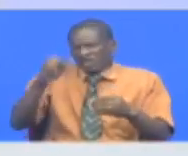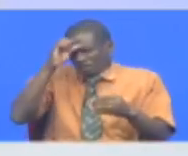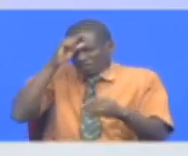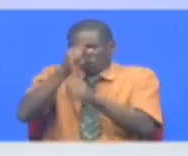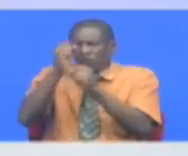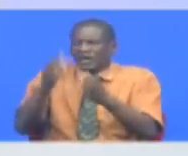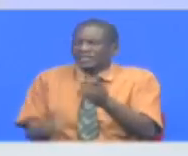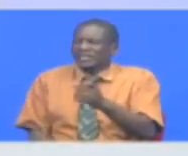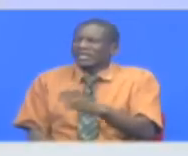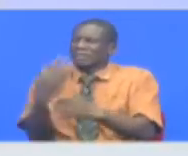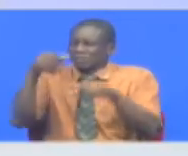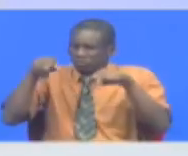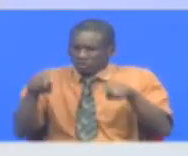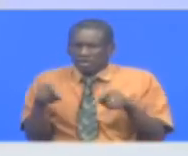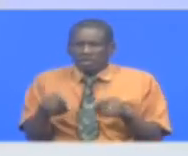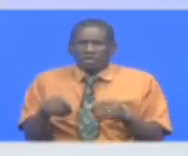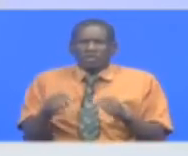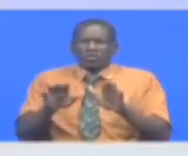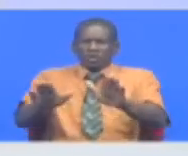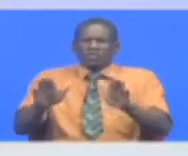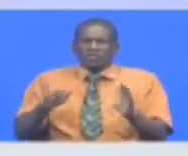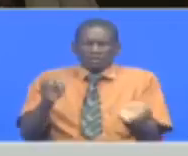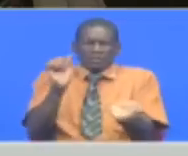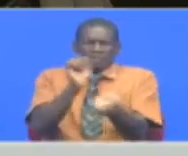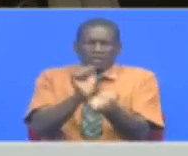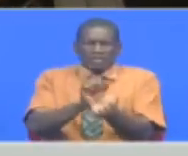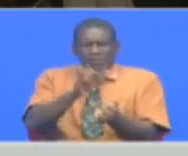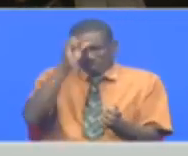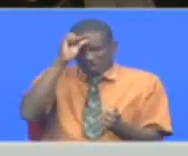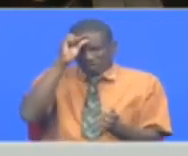to avoid facing disciplinary action.